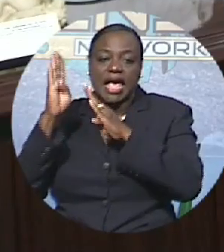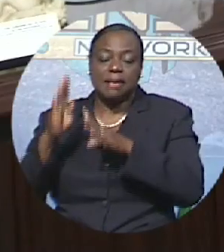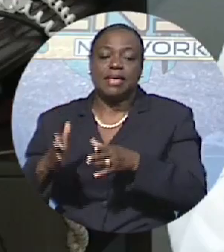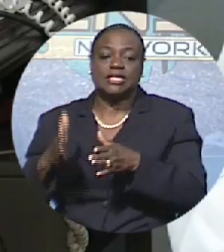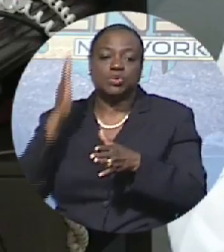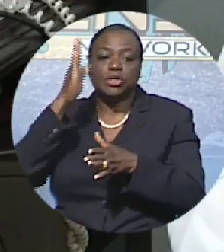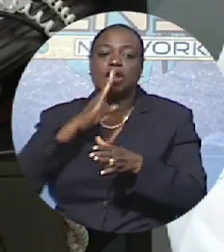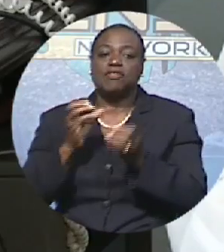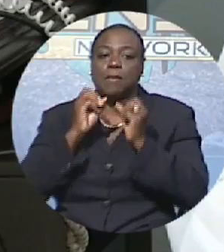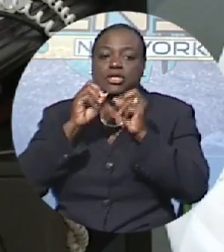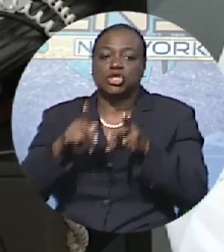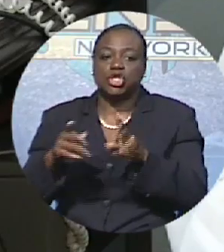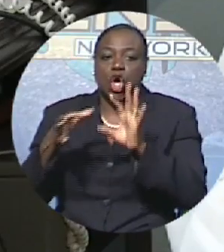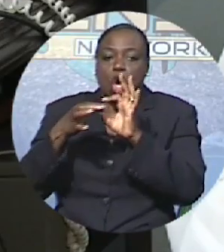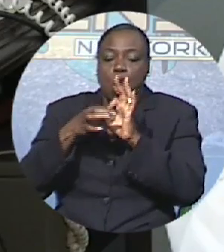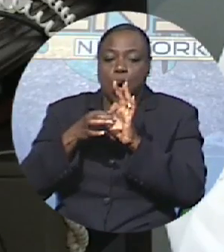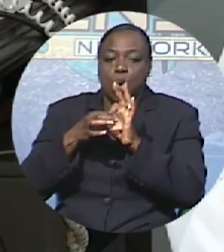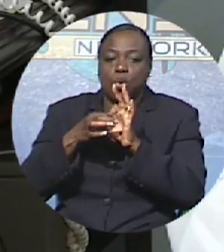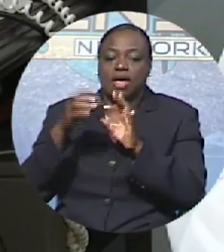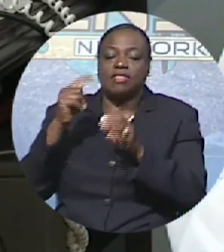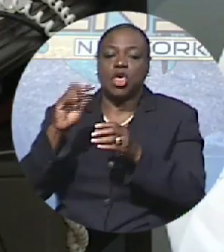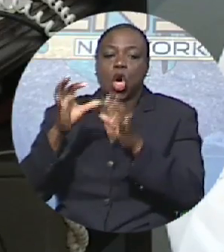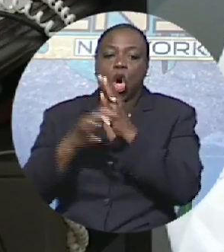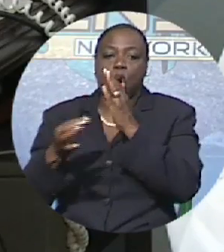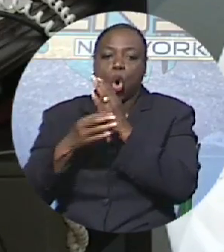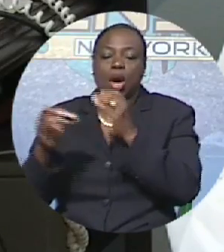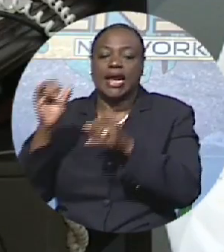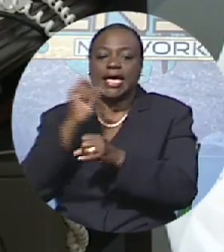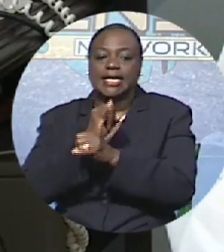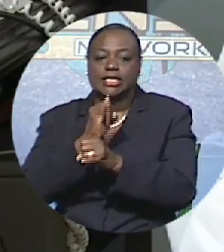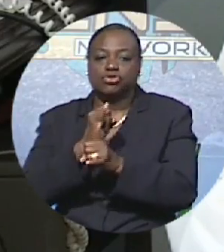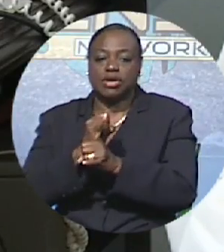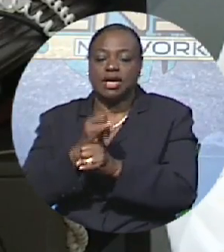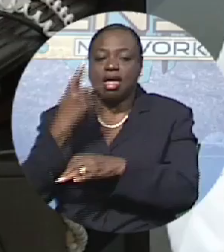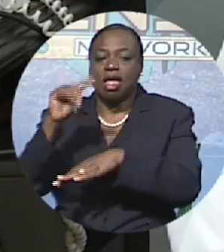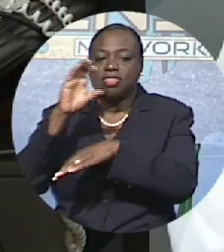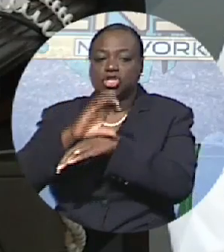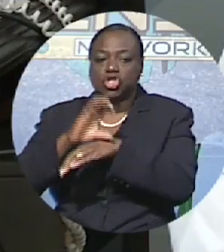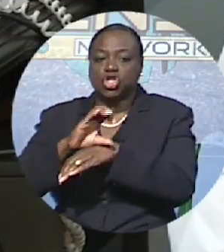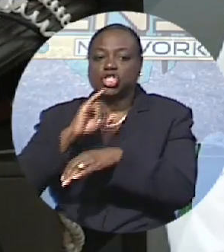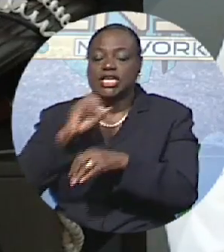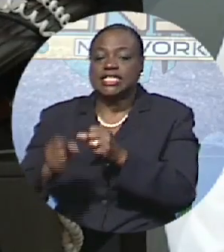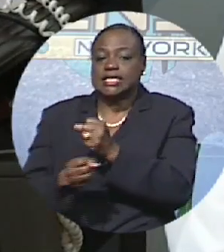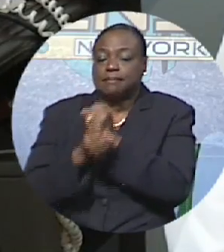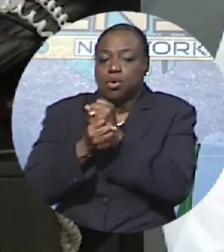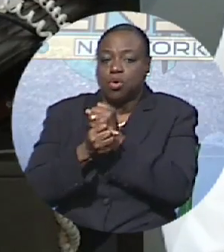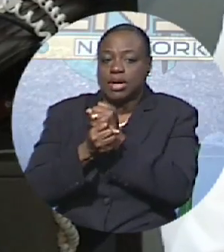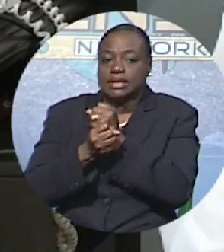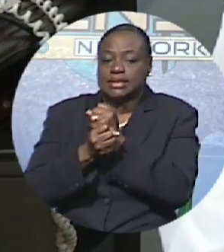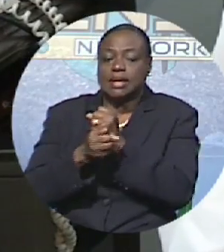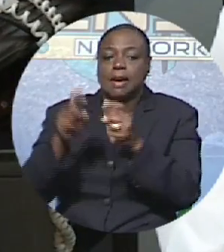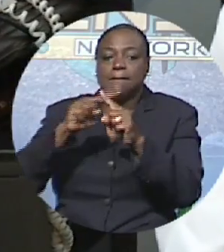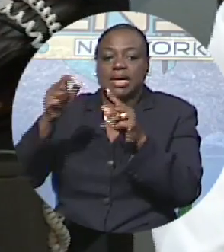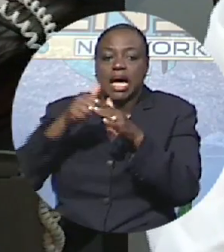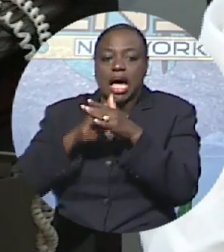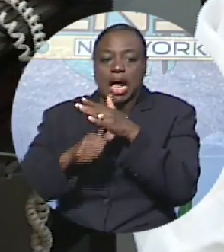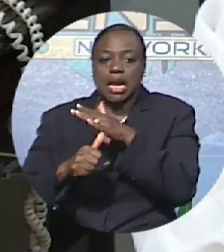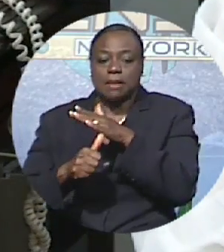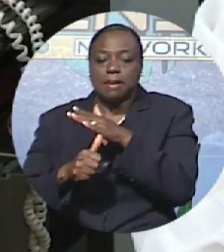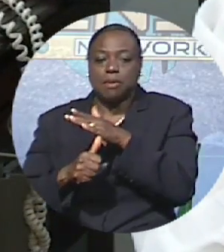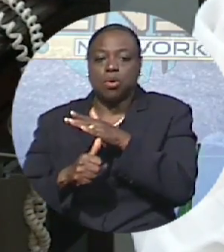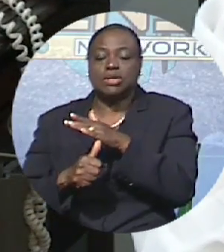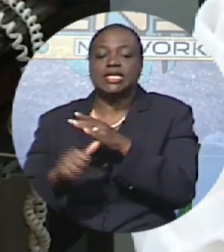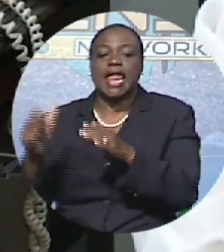oil industry. The church is basically and generally in support, but under proposed